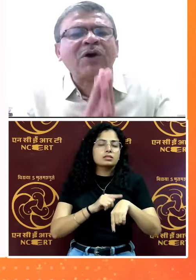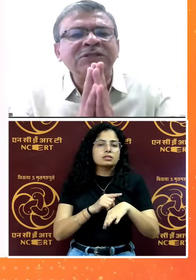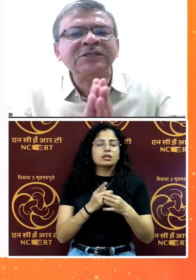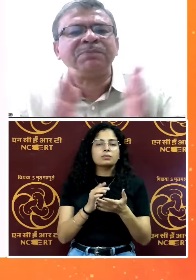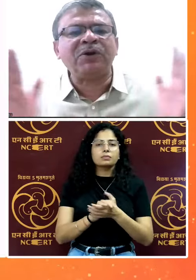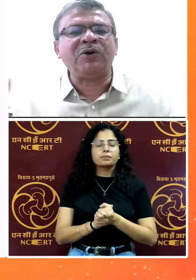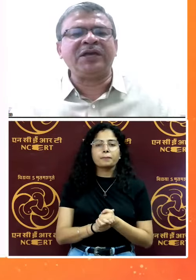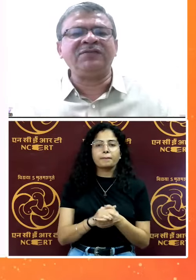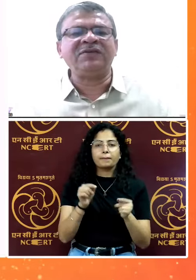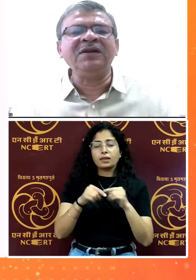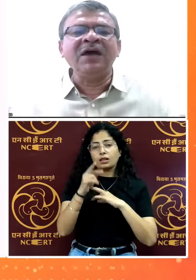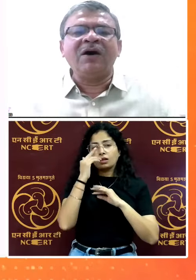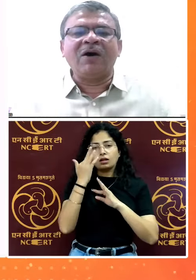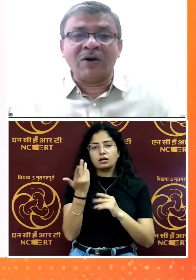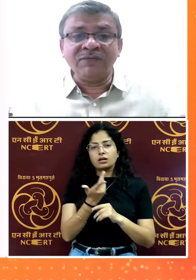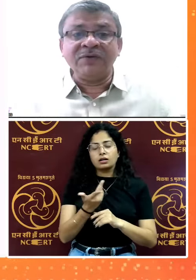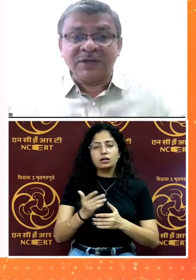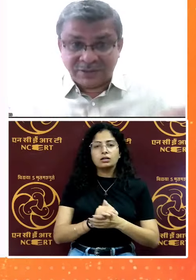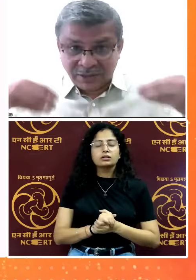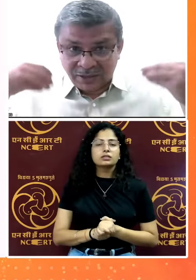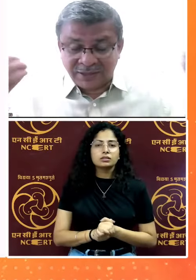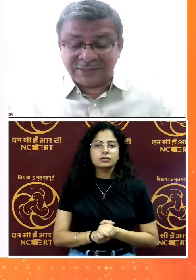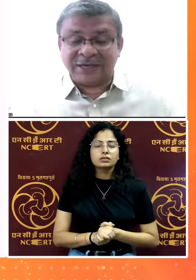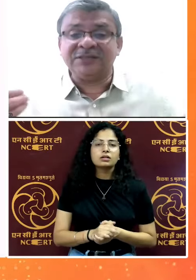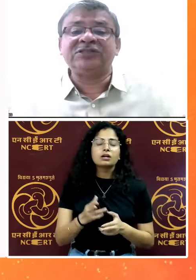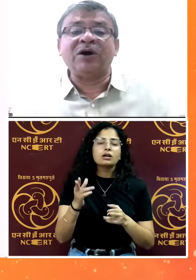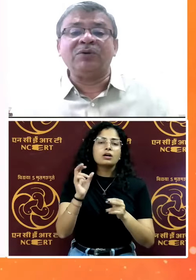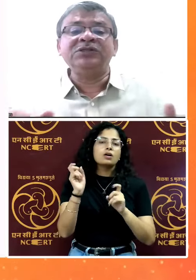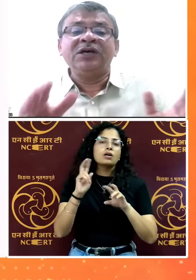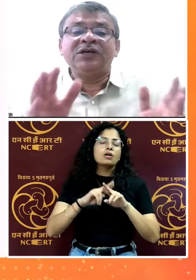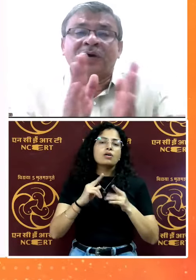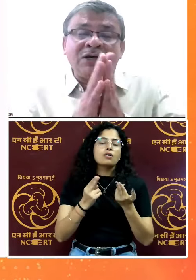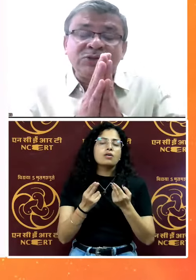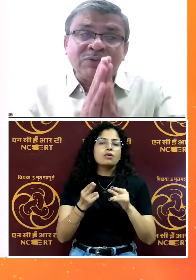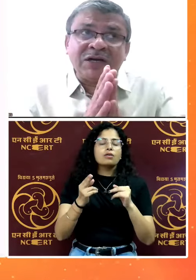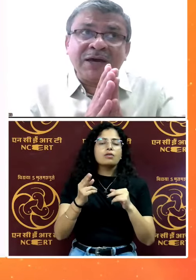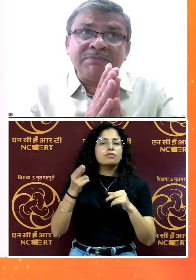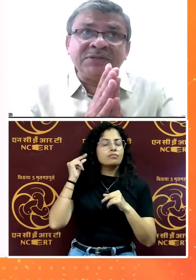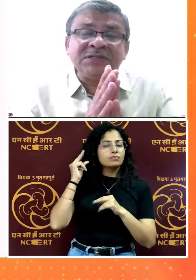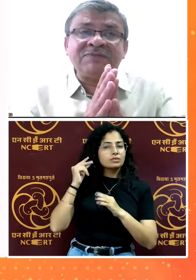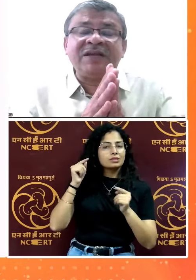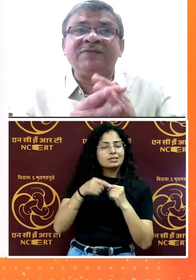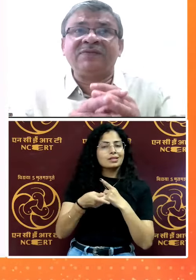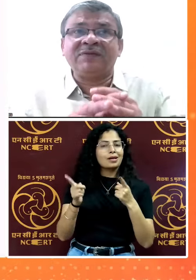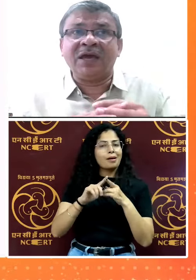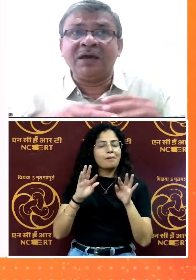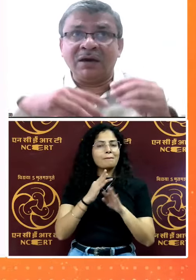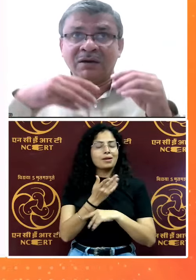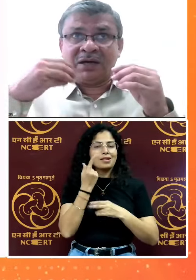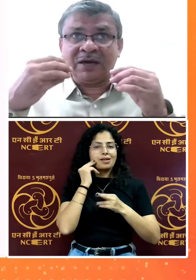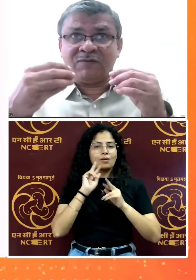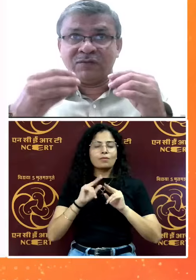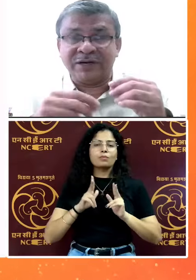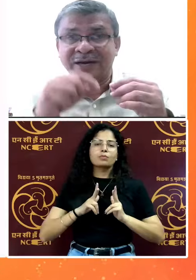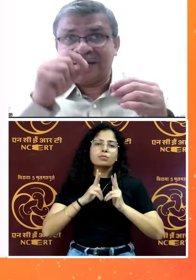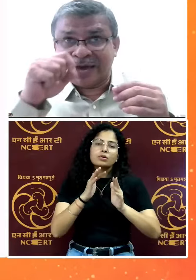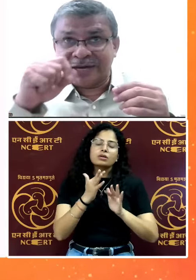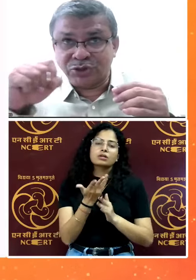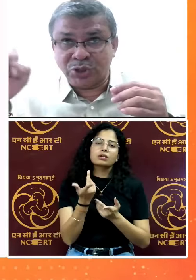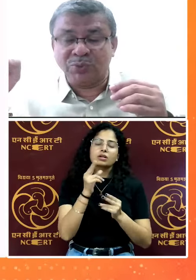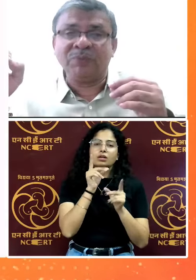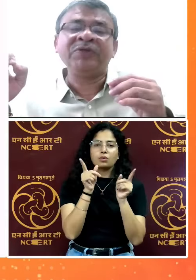So it causes prolongation of the sounds. So what happens is when I say a